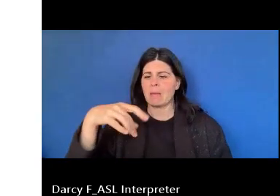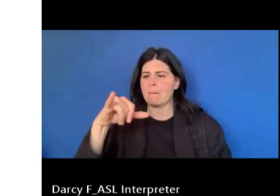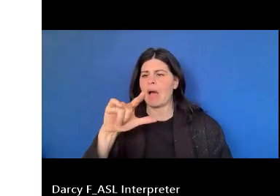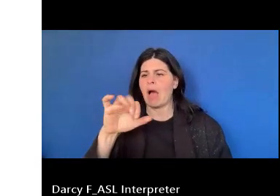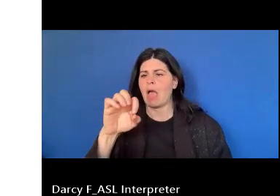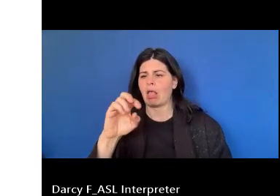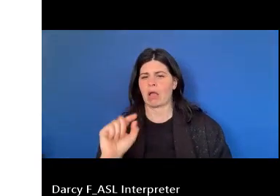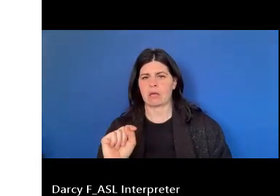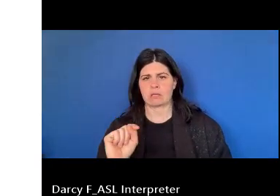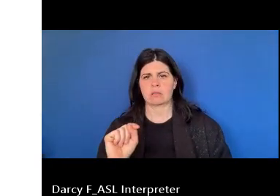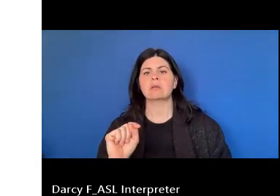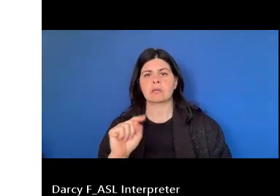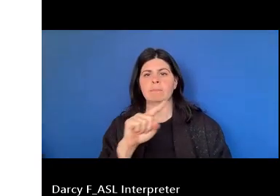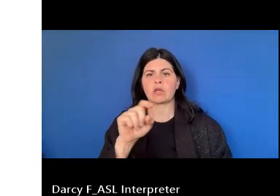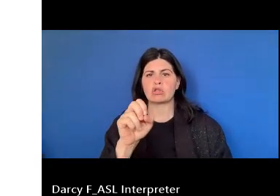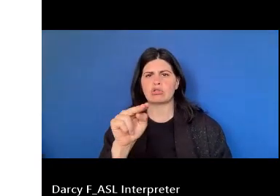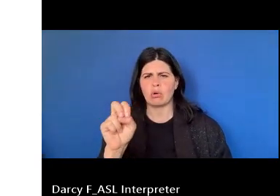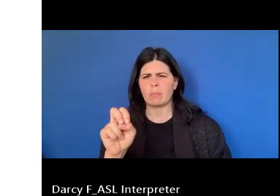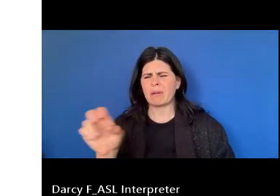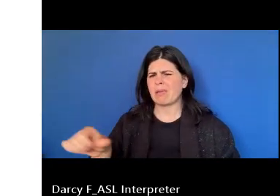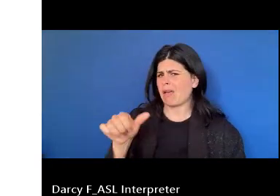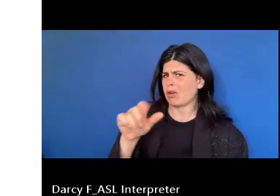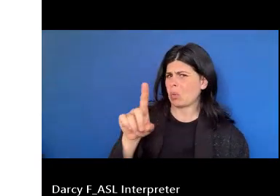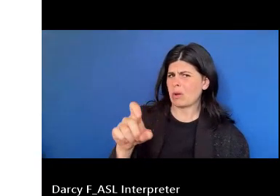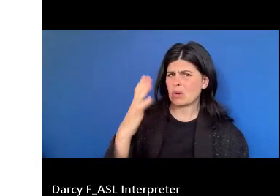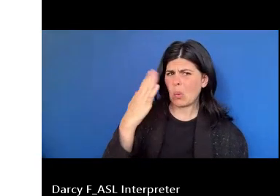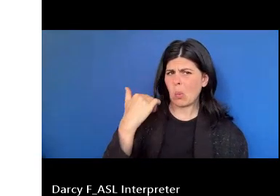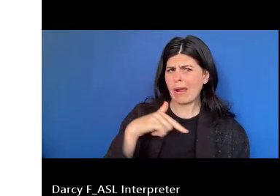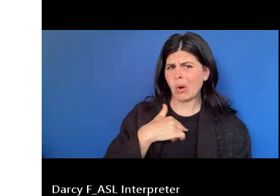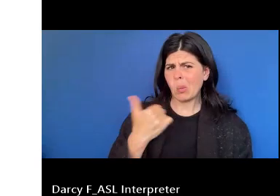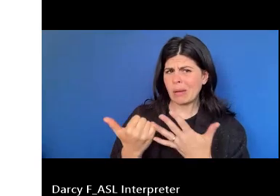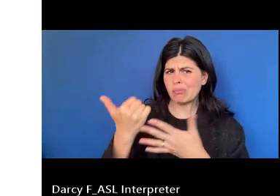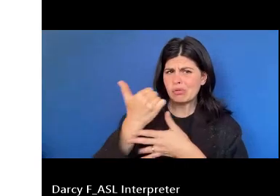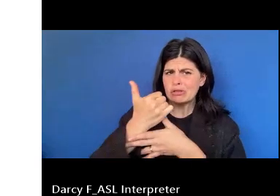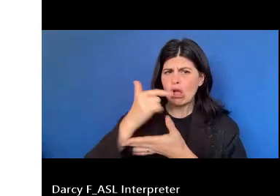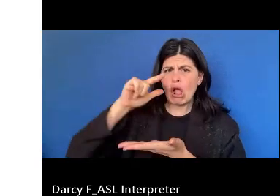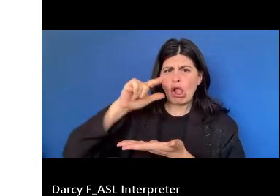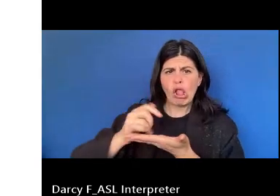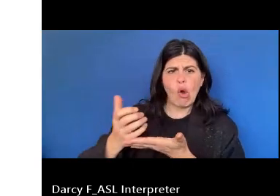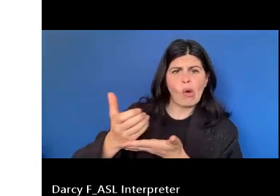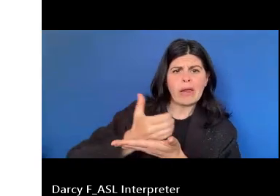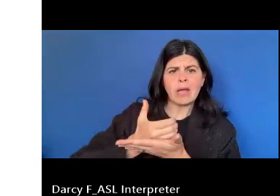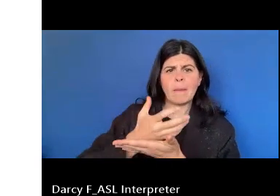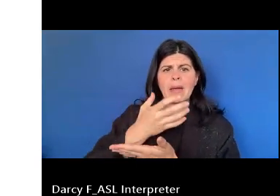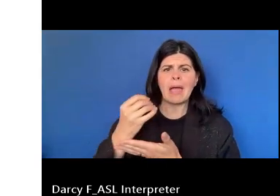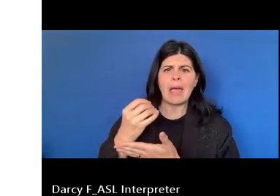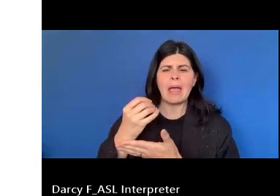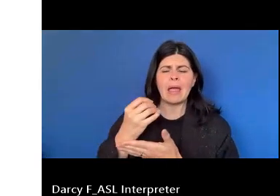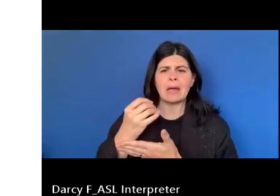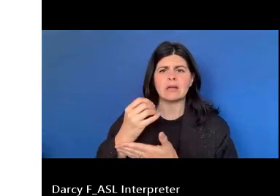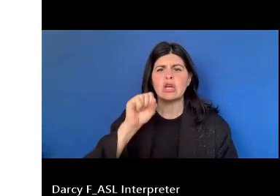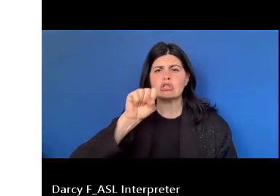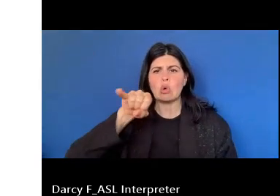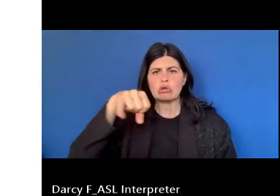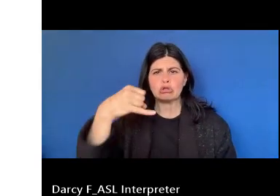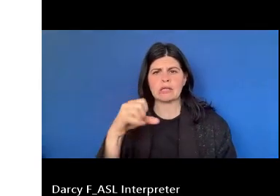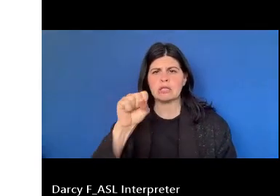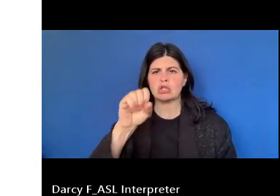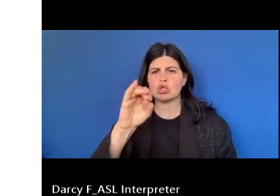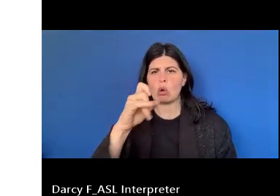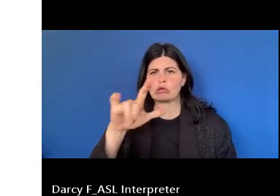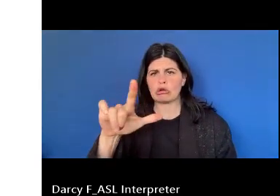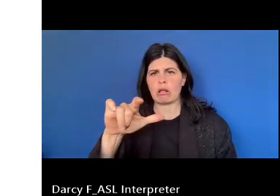I'm questioning is, why are we prioritizing low income and social justice communities?